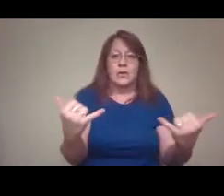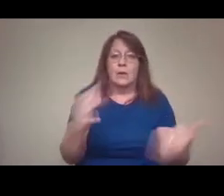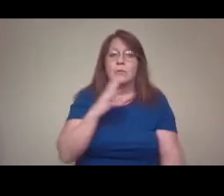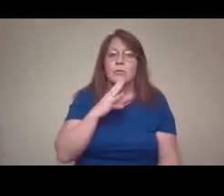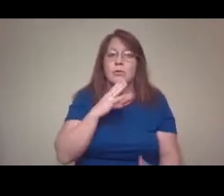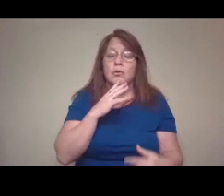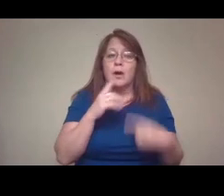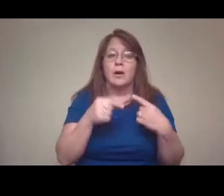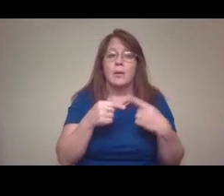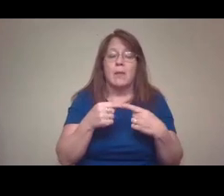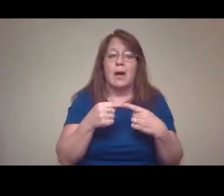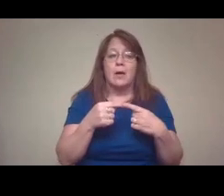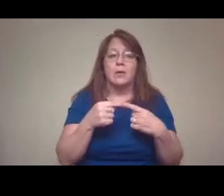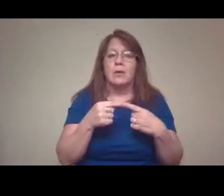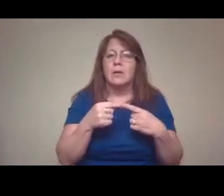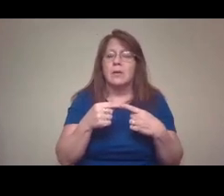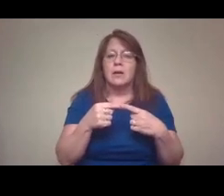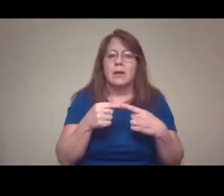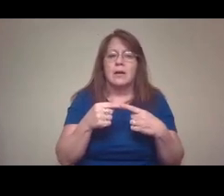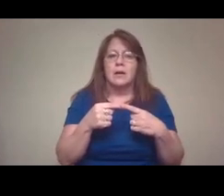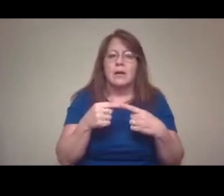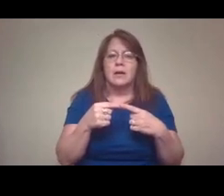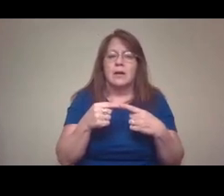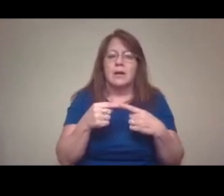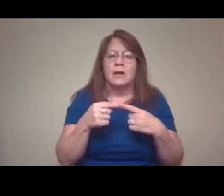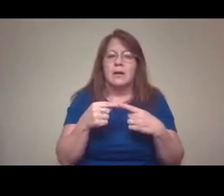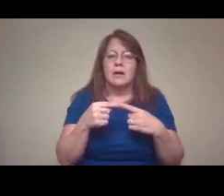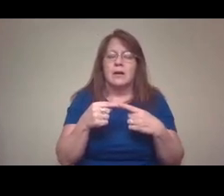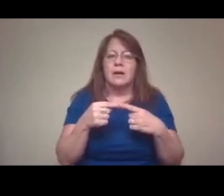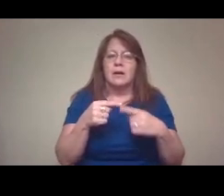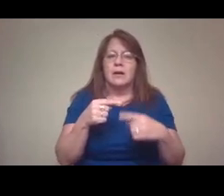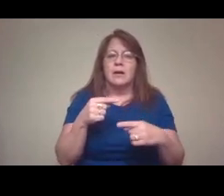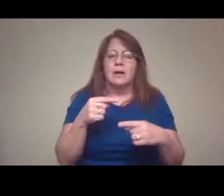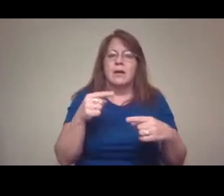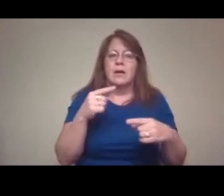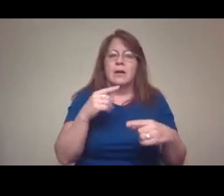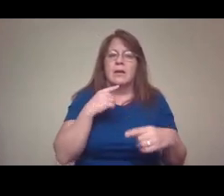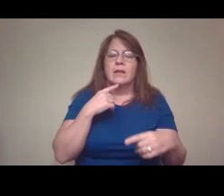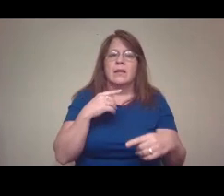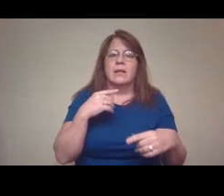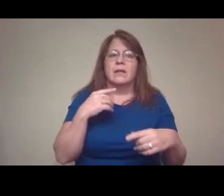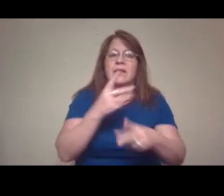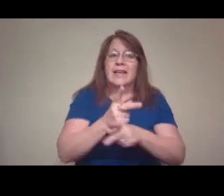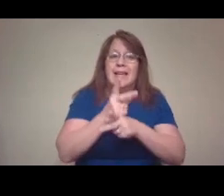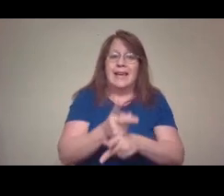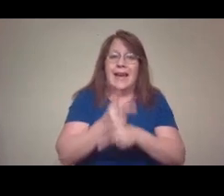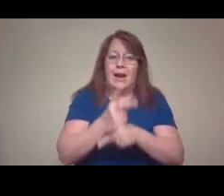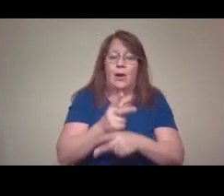Care Coalition. This is what I want to talk most about tonight. It's focused on youth, and it really has the overarching goals